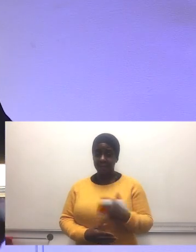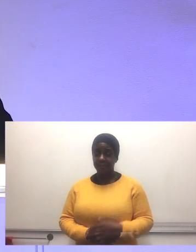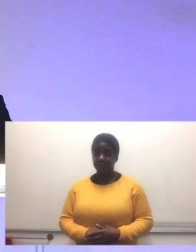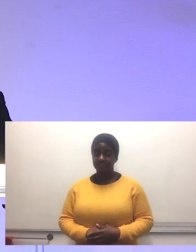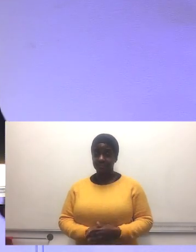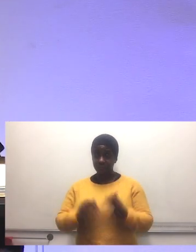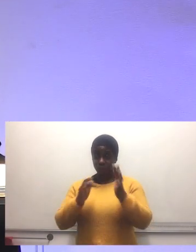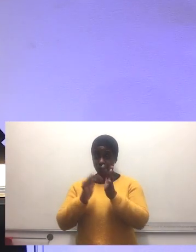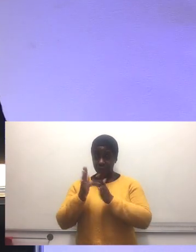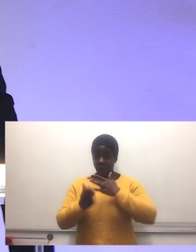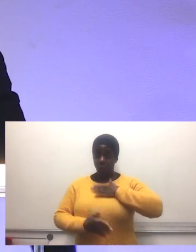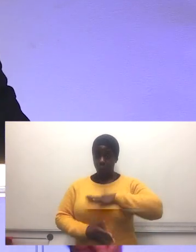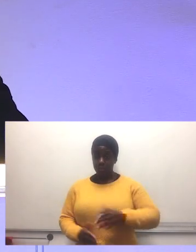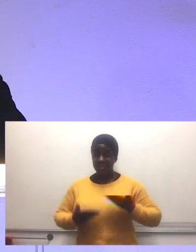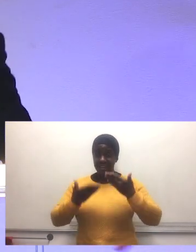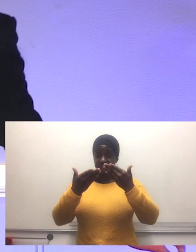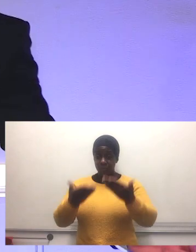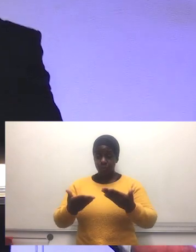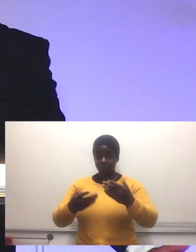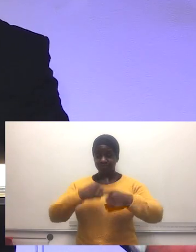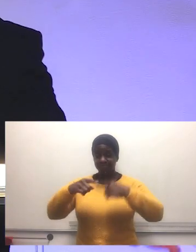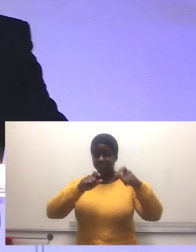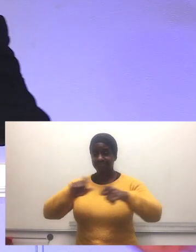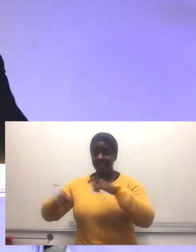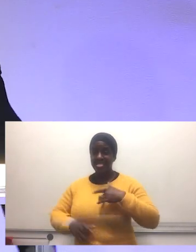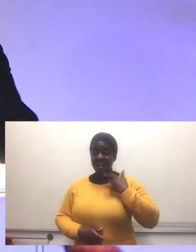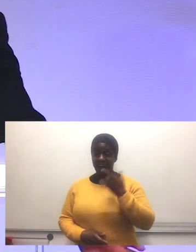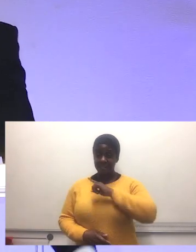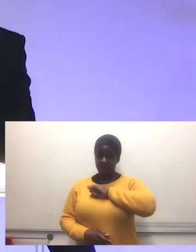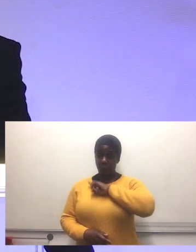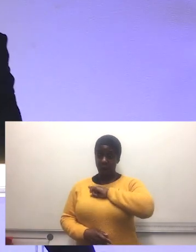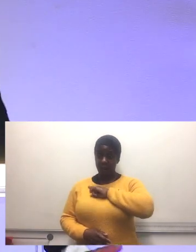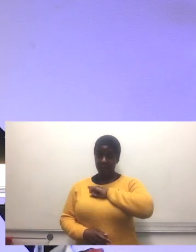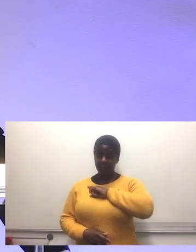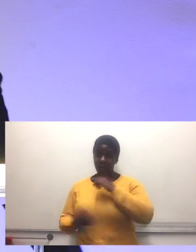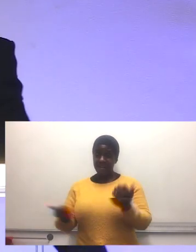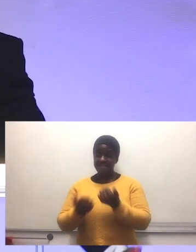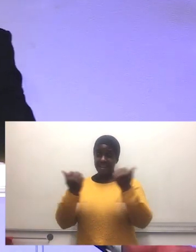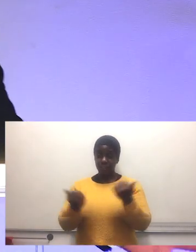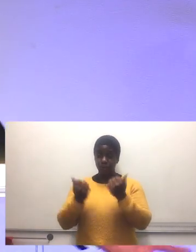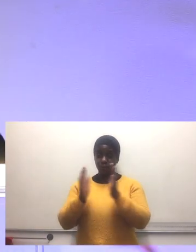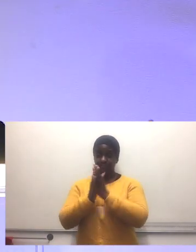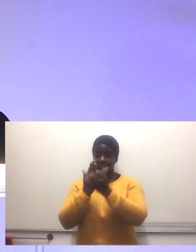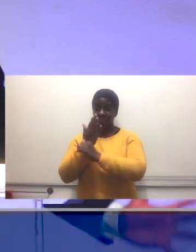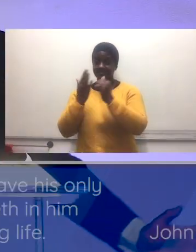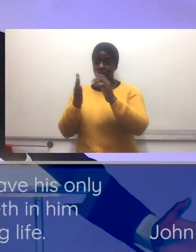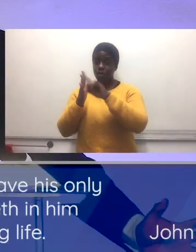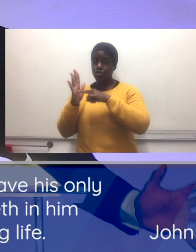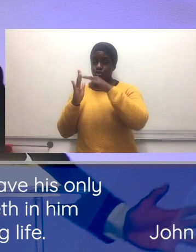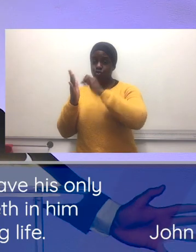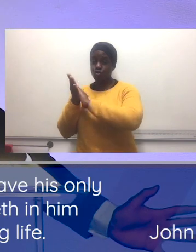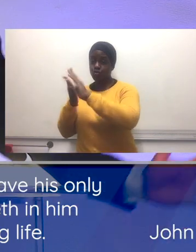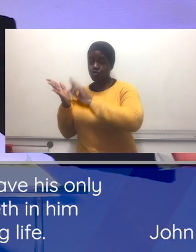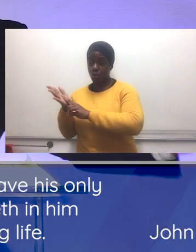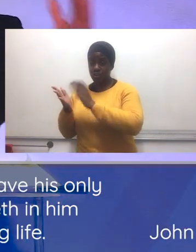Tonight, Jesus wants to give you eternal life. And that's why I want to end with John chapter 3, verse 16.